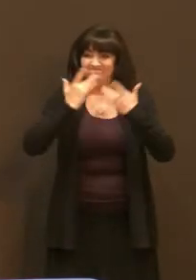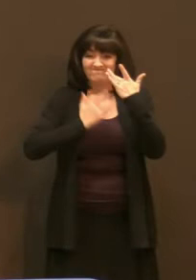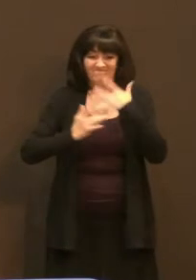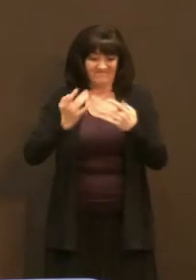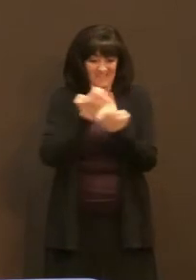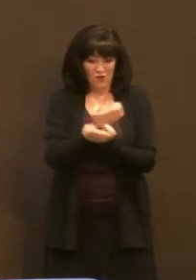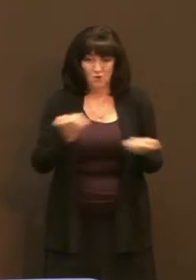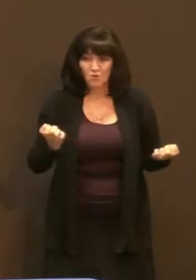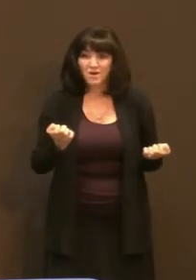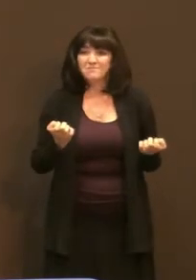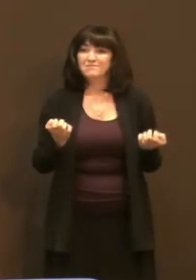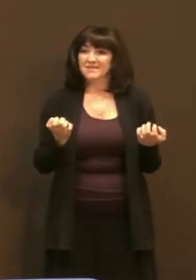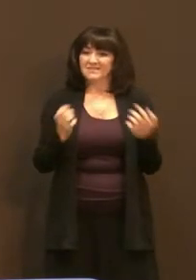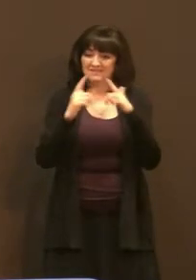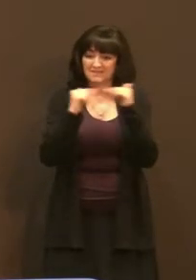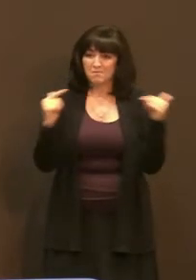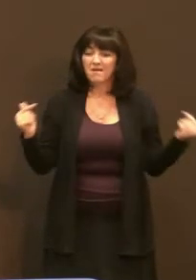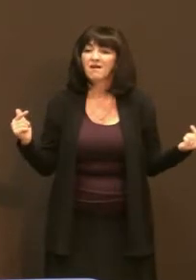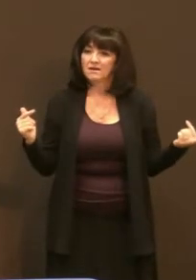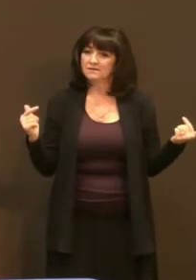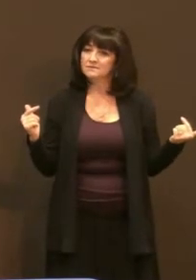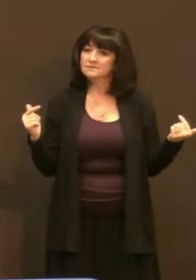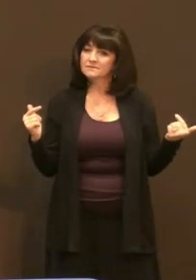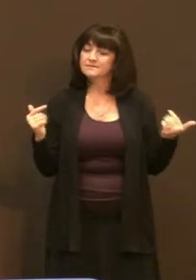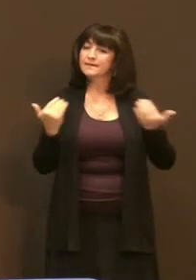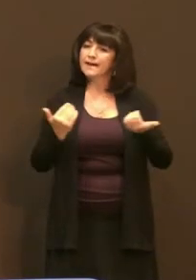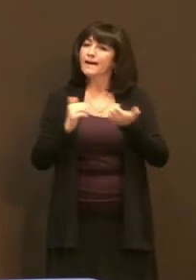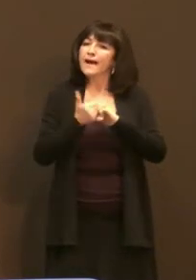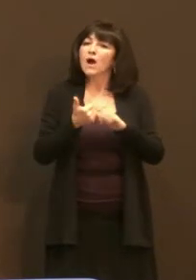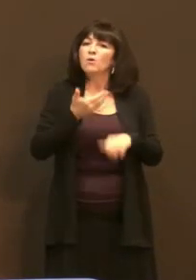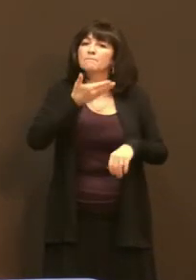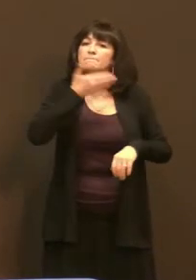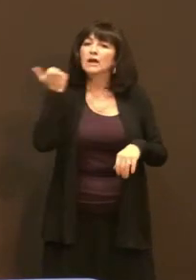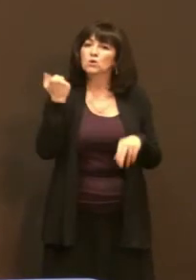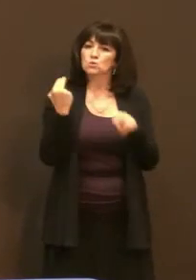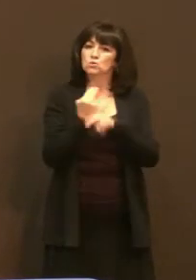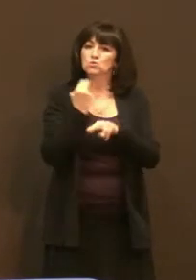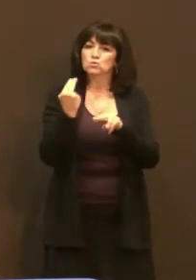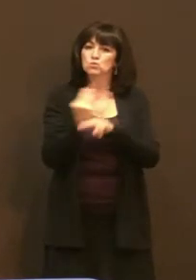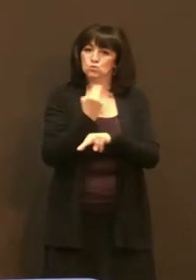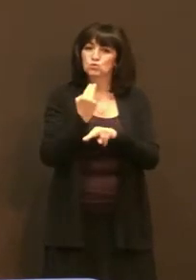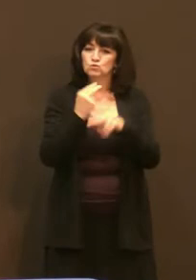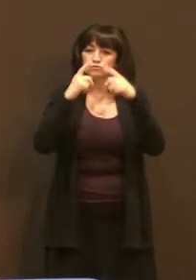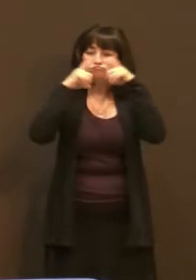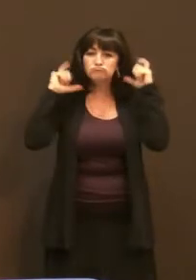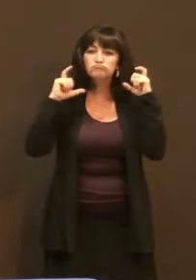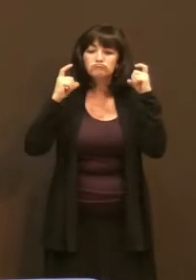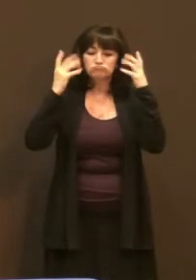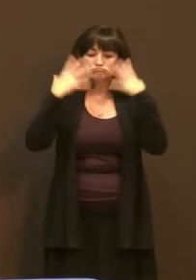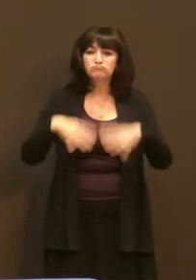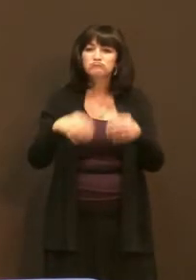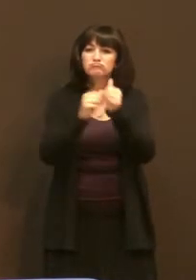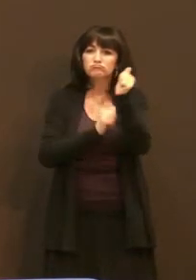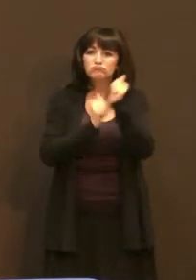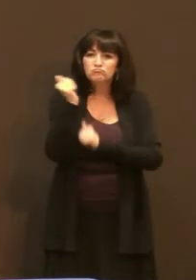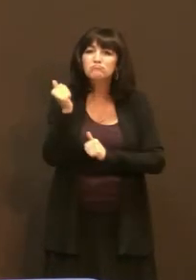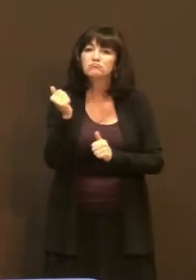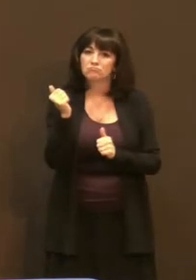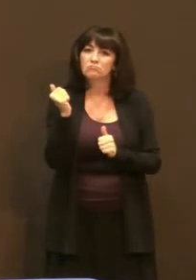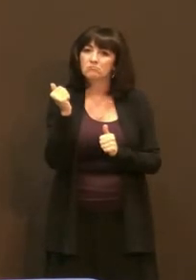these facilities is around how best to use PPE preventively, but also